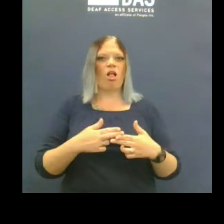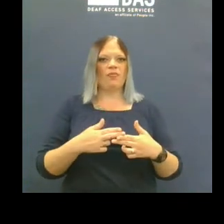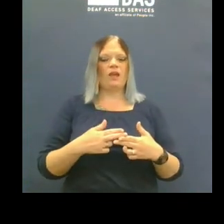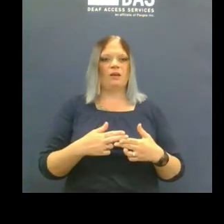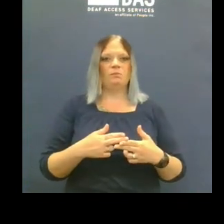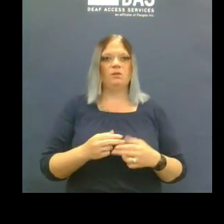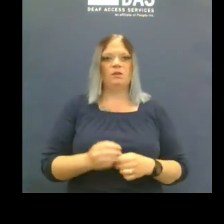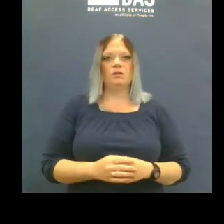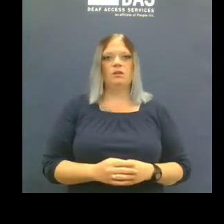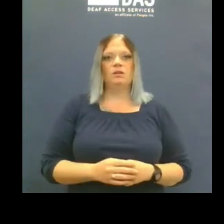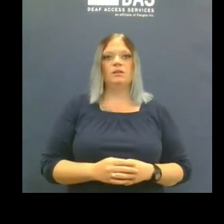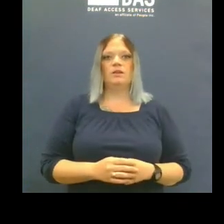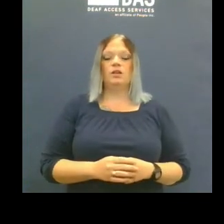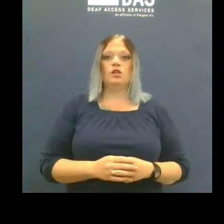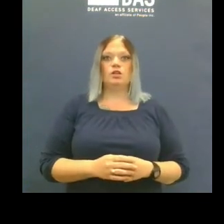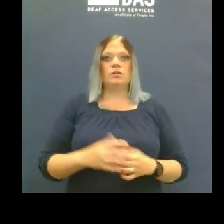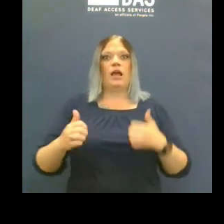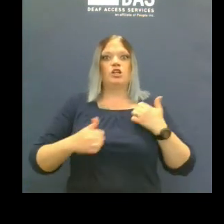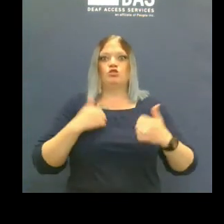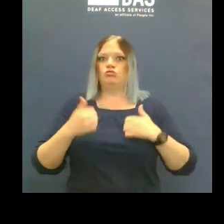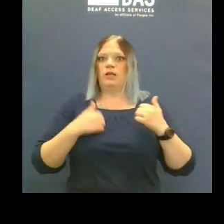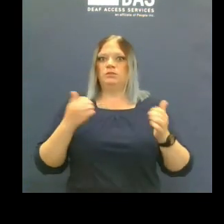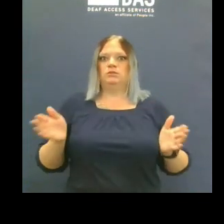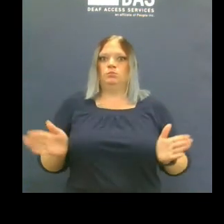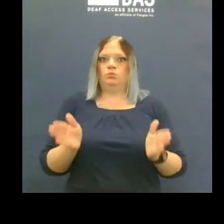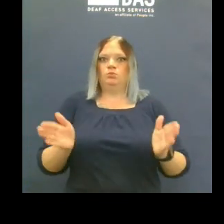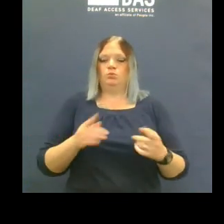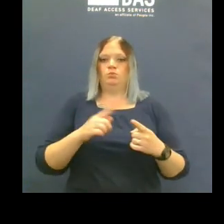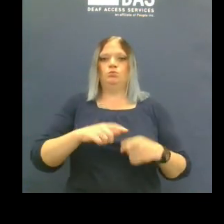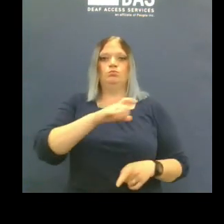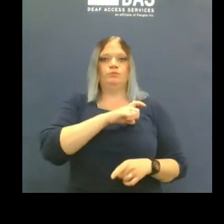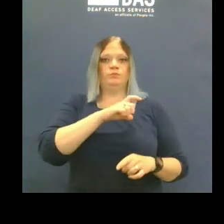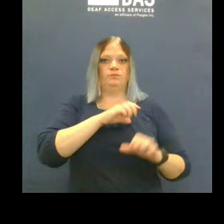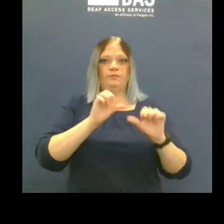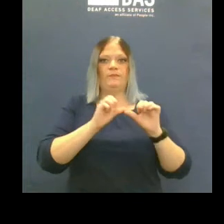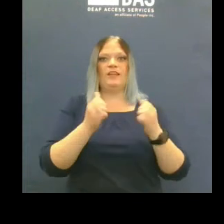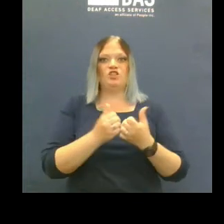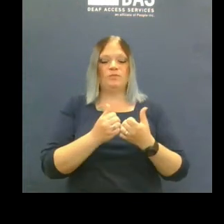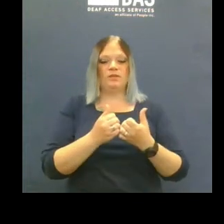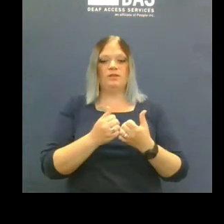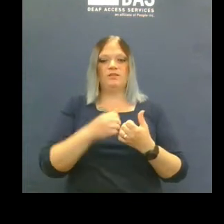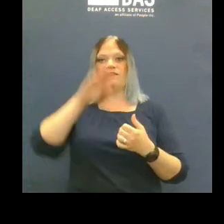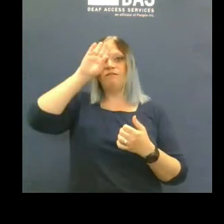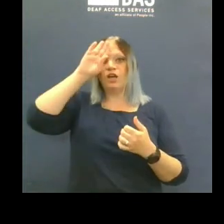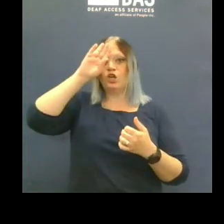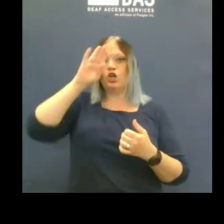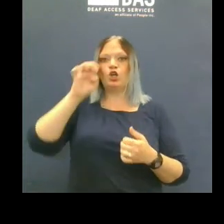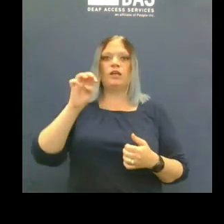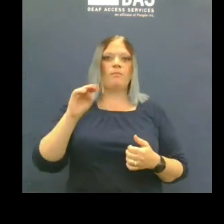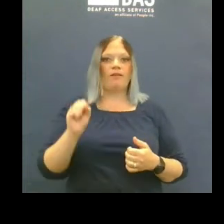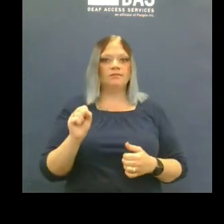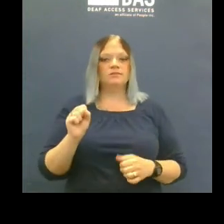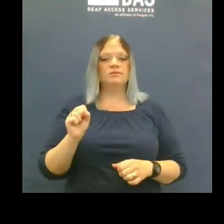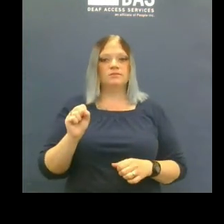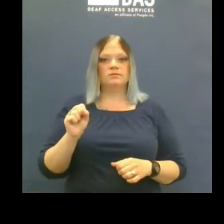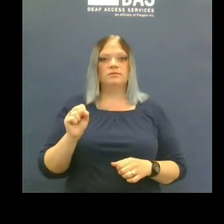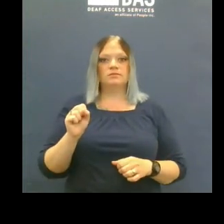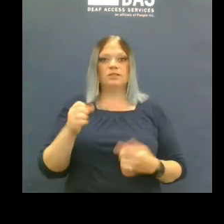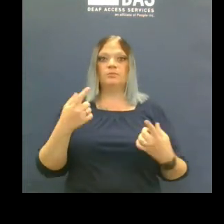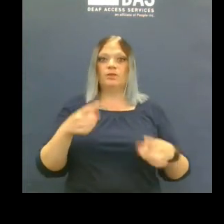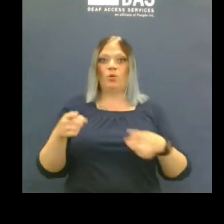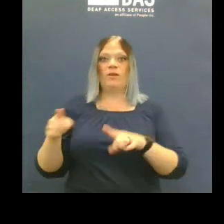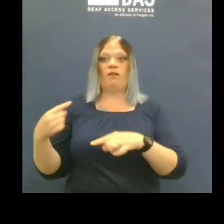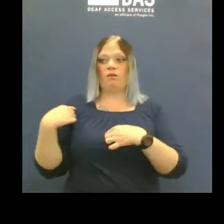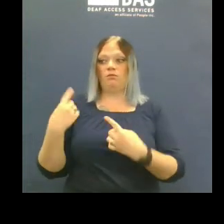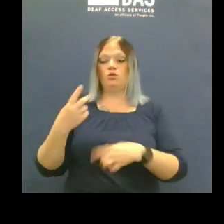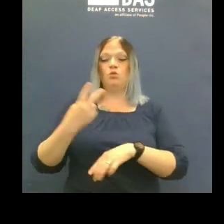to be a rather aggressive push right now to law enforcement agencies as well as fire departments and EMS. That's been going on for the